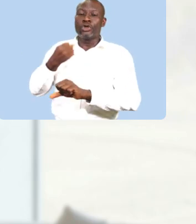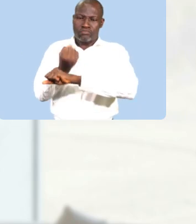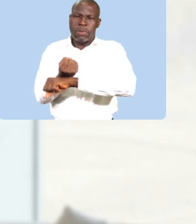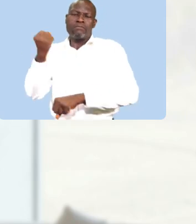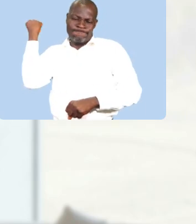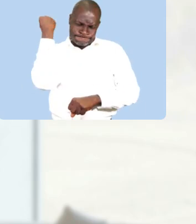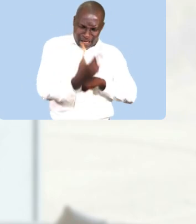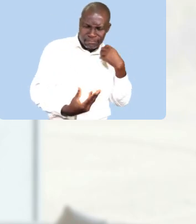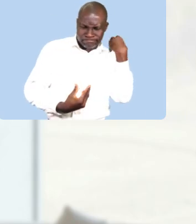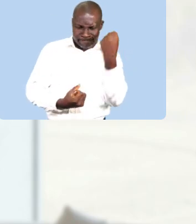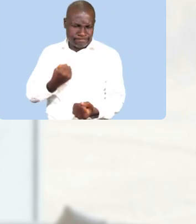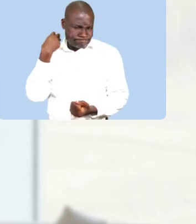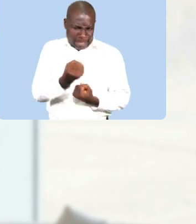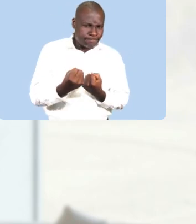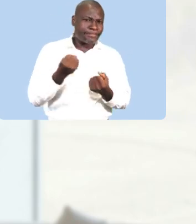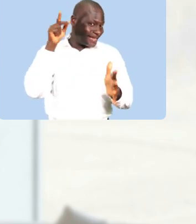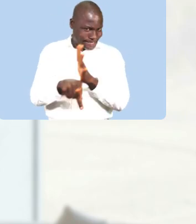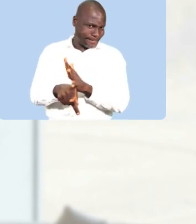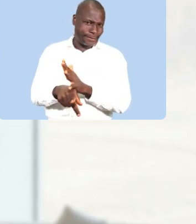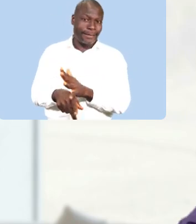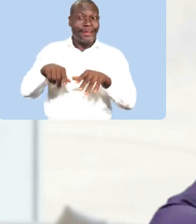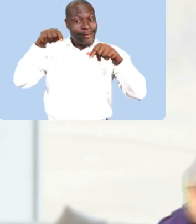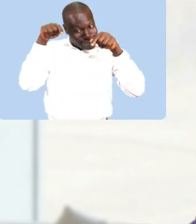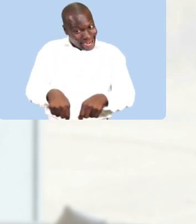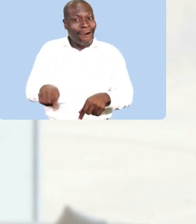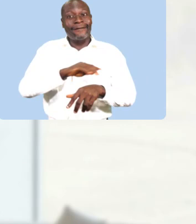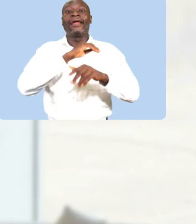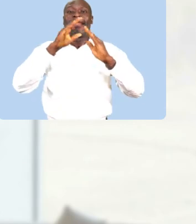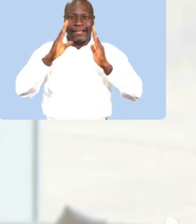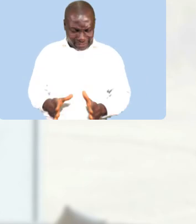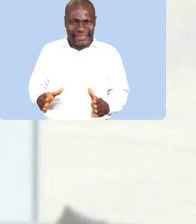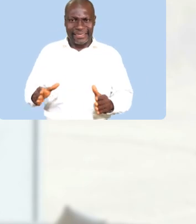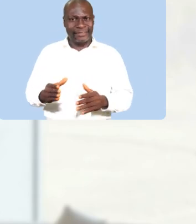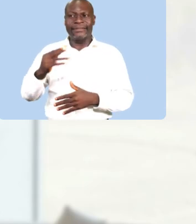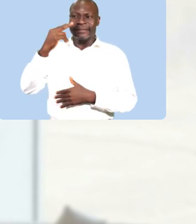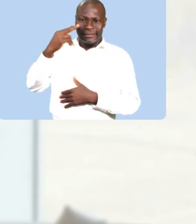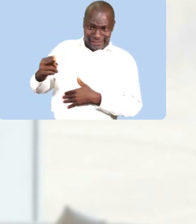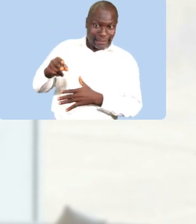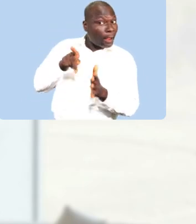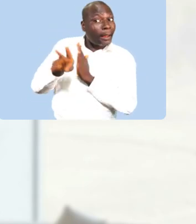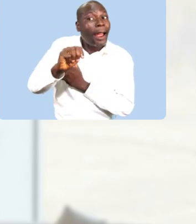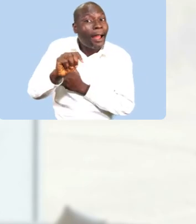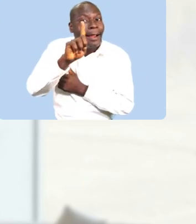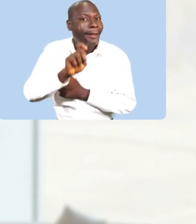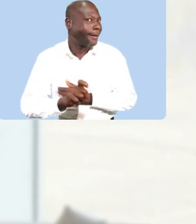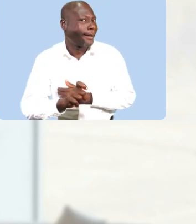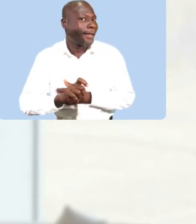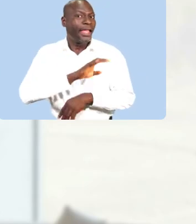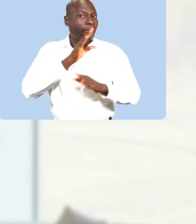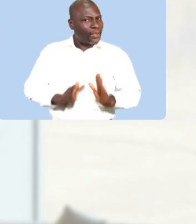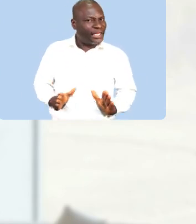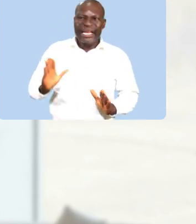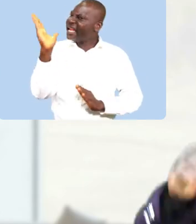na Christopher we don't preach that. We are not saying si yenku stone obi because ye hunu wo sa kwa no so. Because Christianity doesn't teach